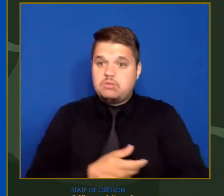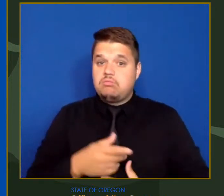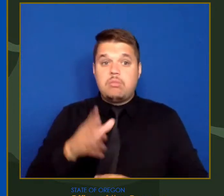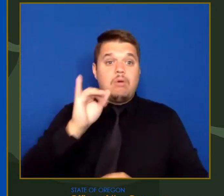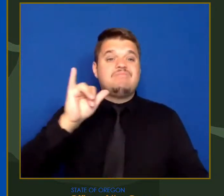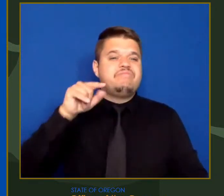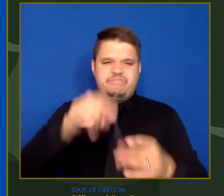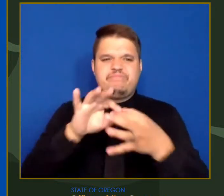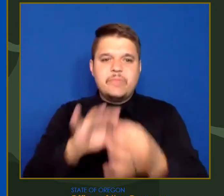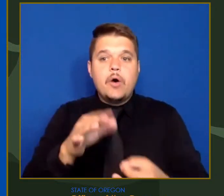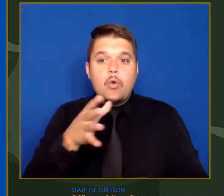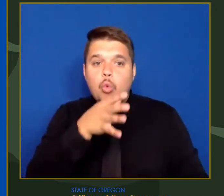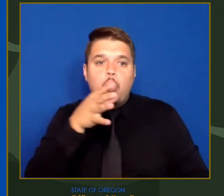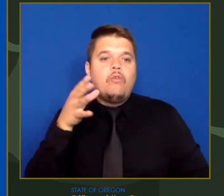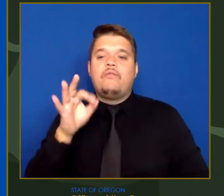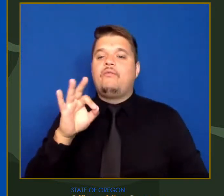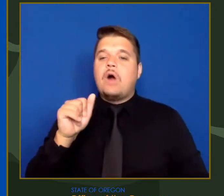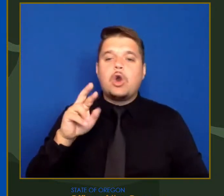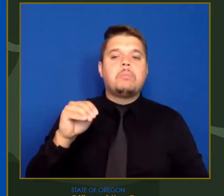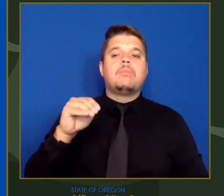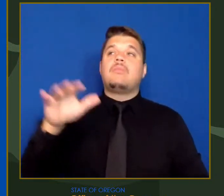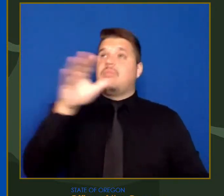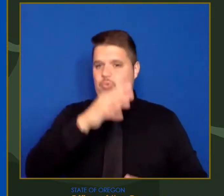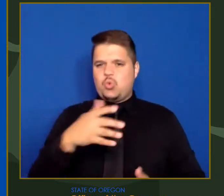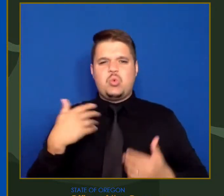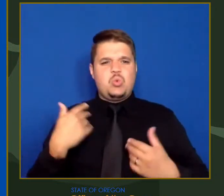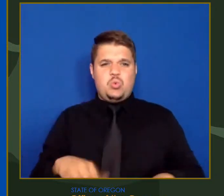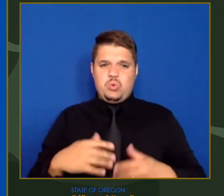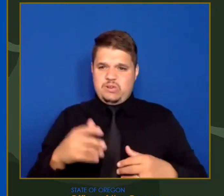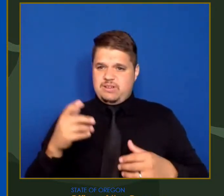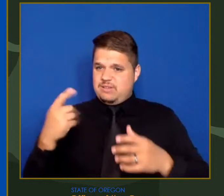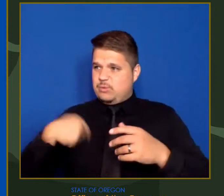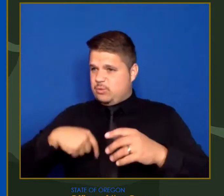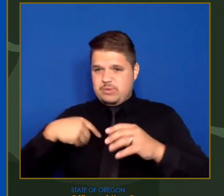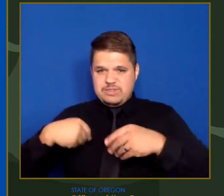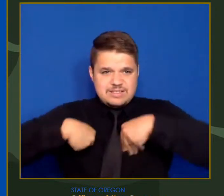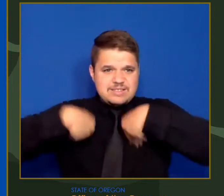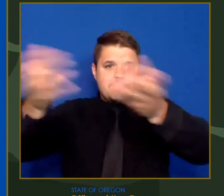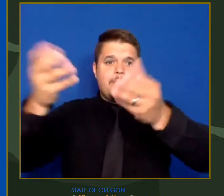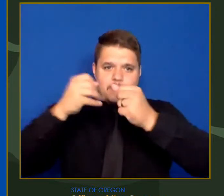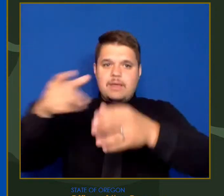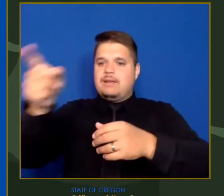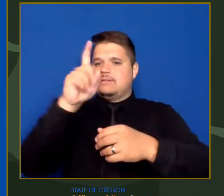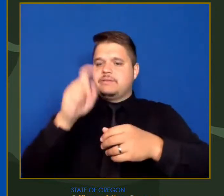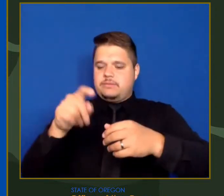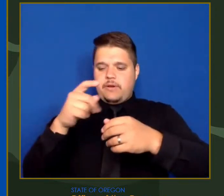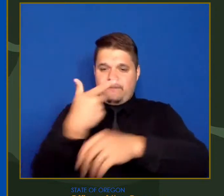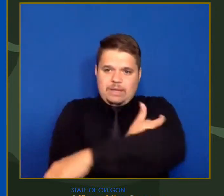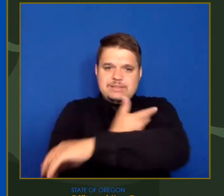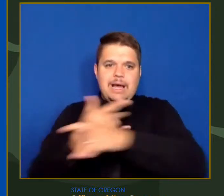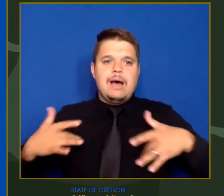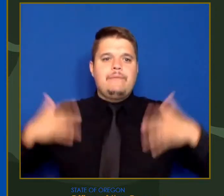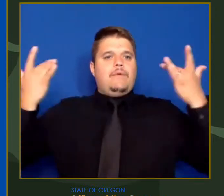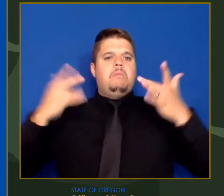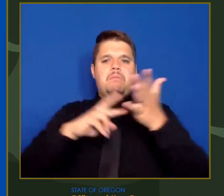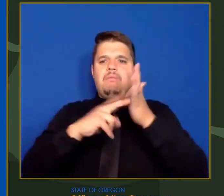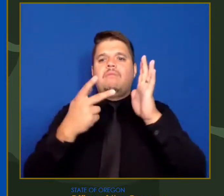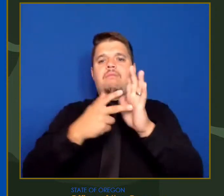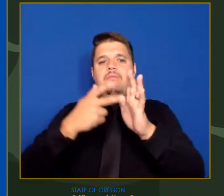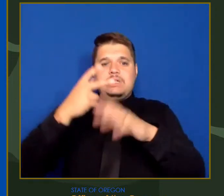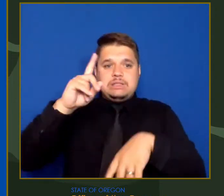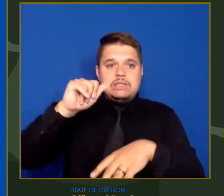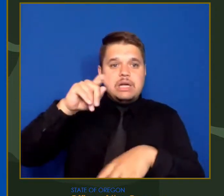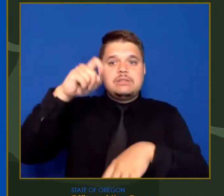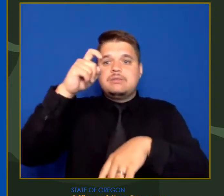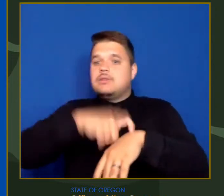number of vaccination events at farms with migrant seasonal farm workers and other agricultural employees as a way to contribute to that